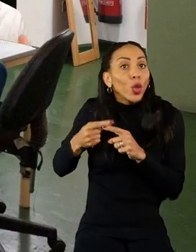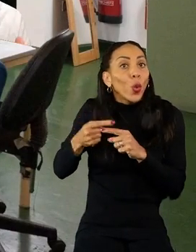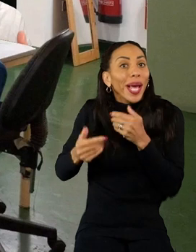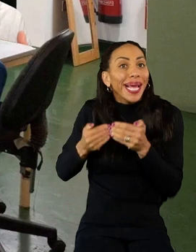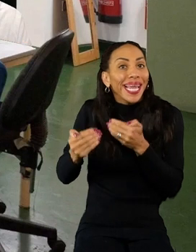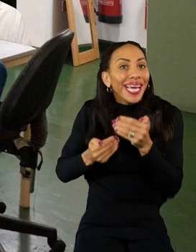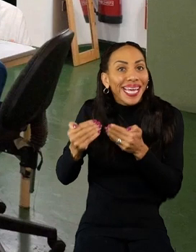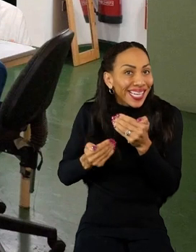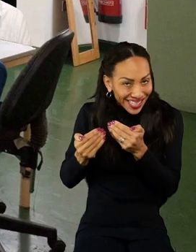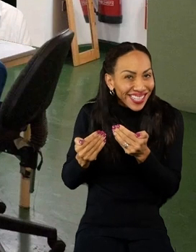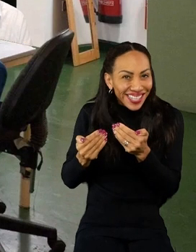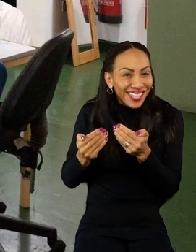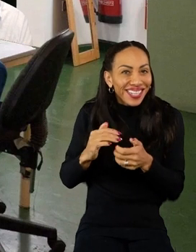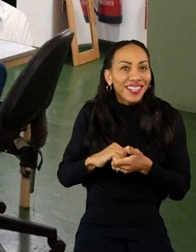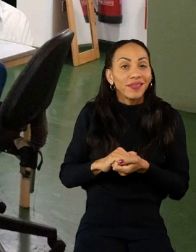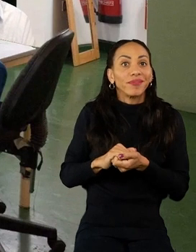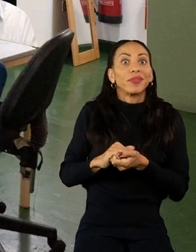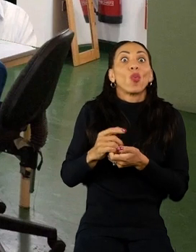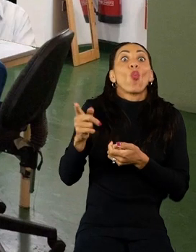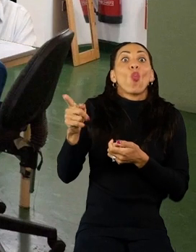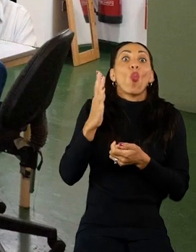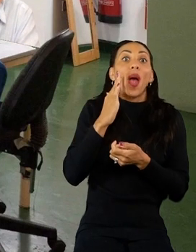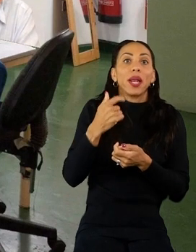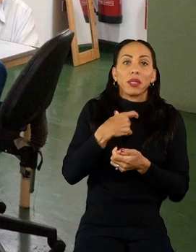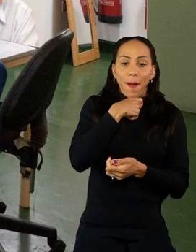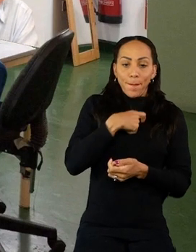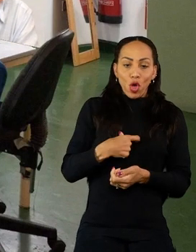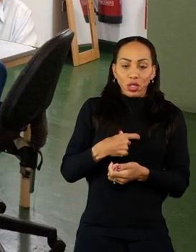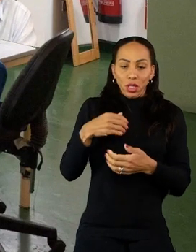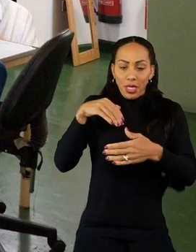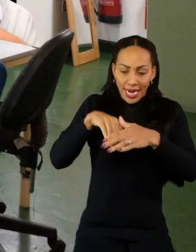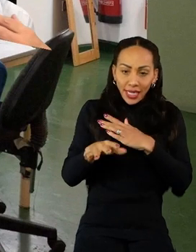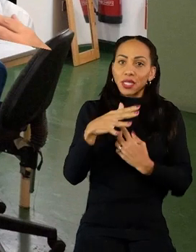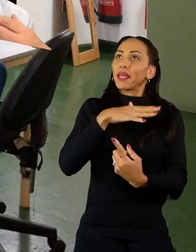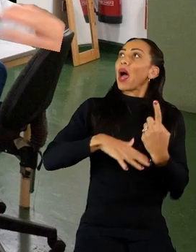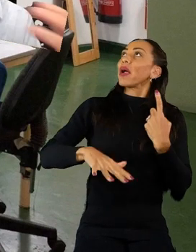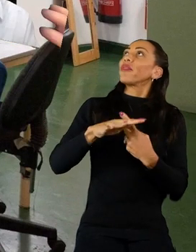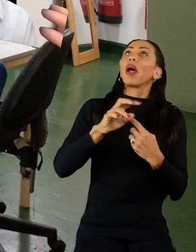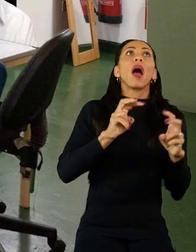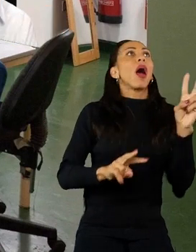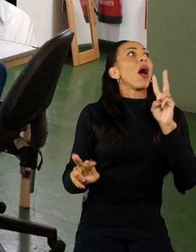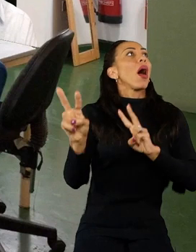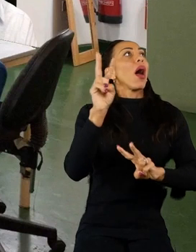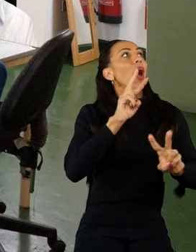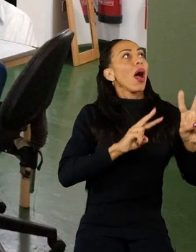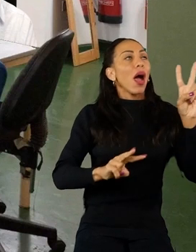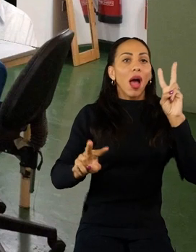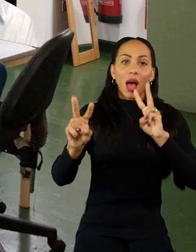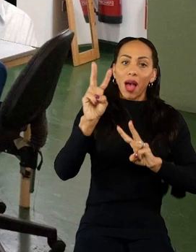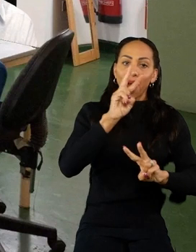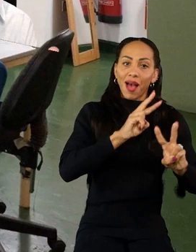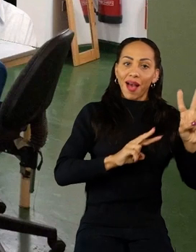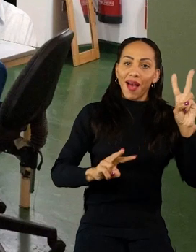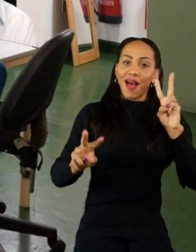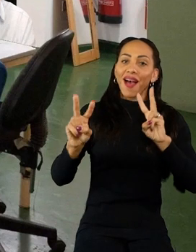people, learn quickly, and it is once you sort of go into the environment and you're able to play with it and see the sense